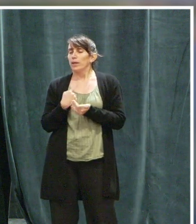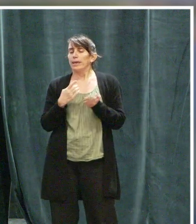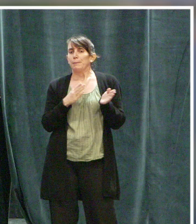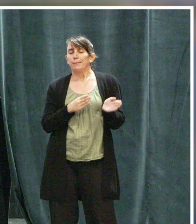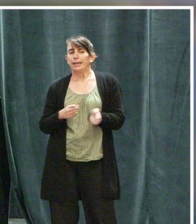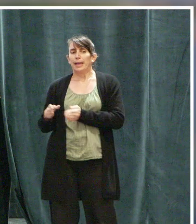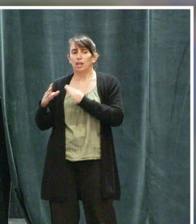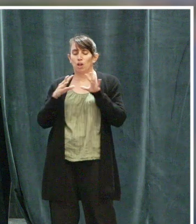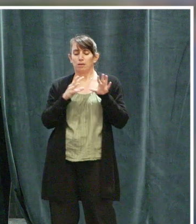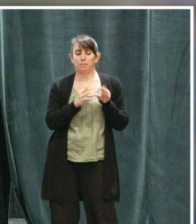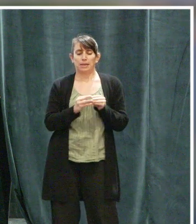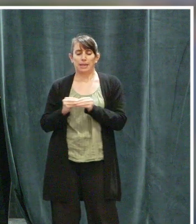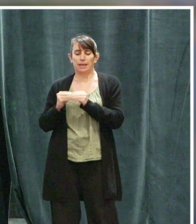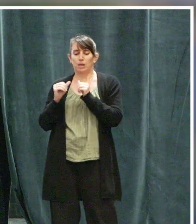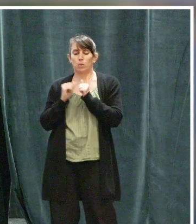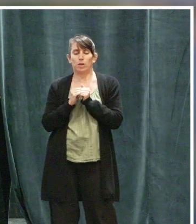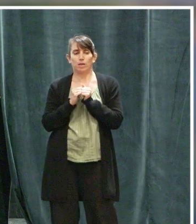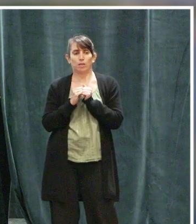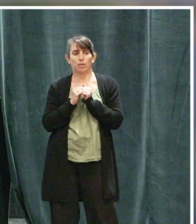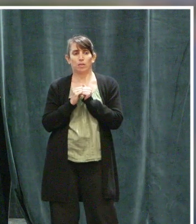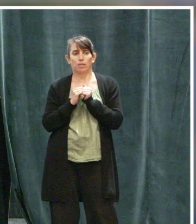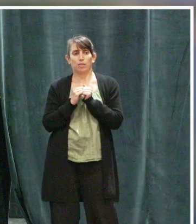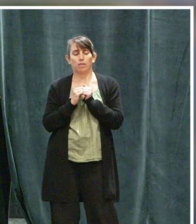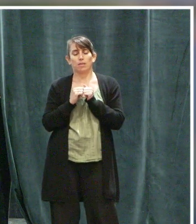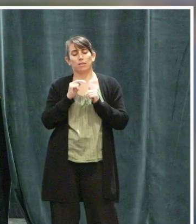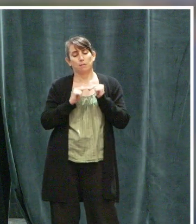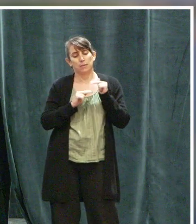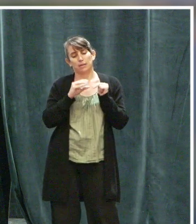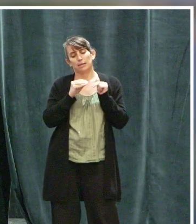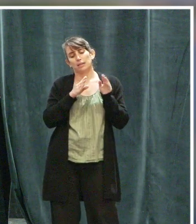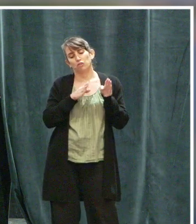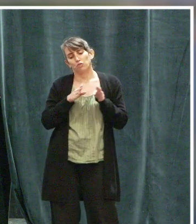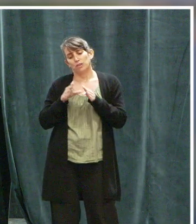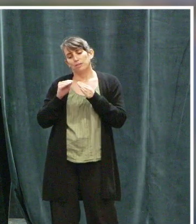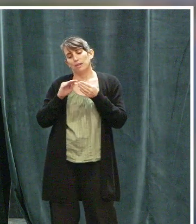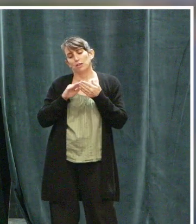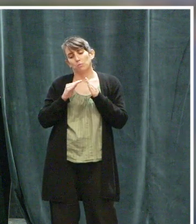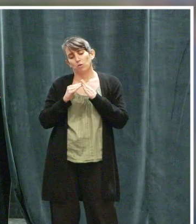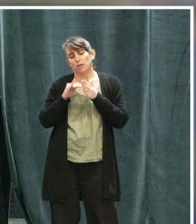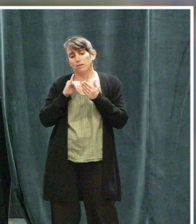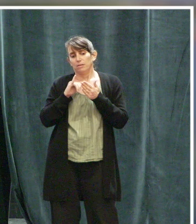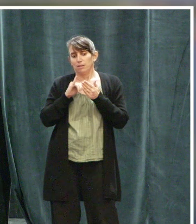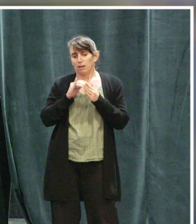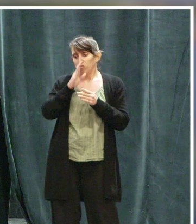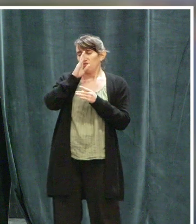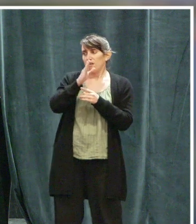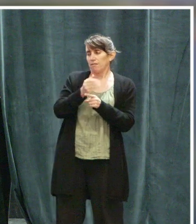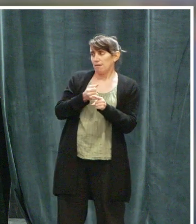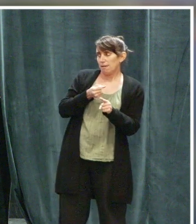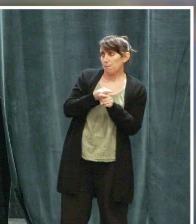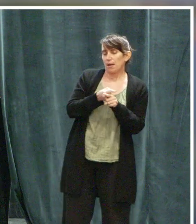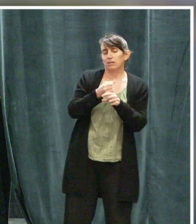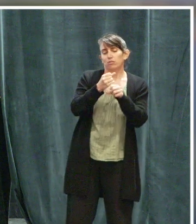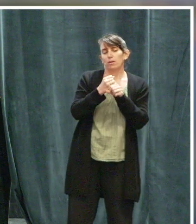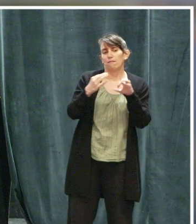with those buildings and streets and communities that are directly impacted to get feedback about